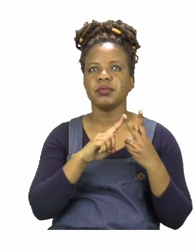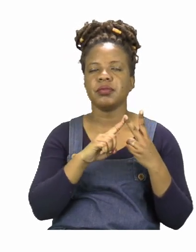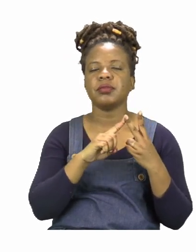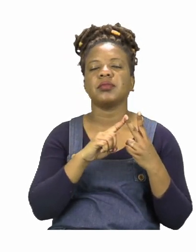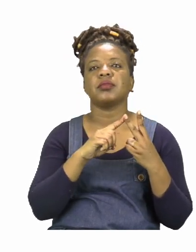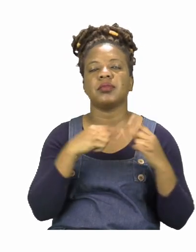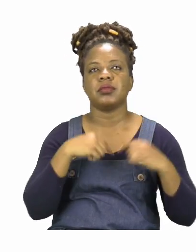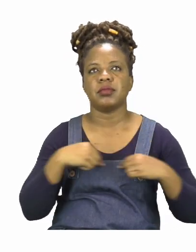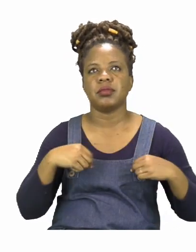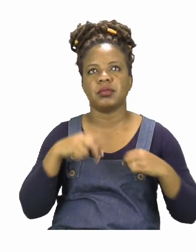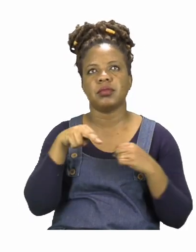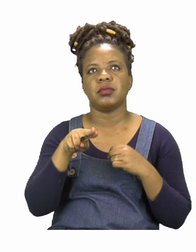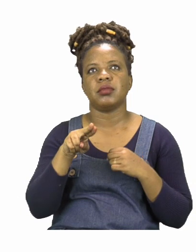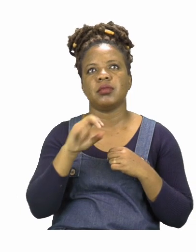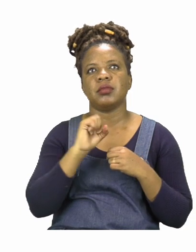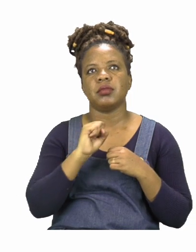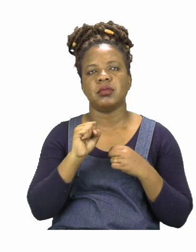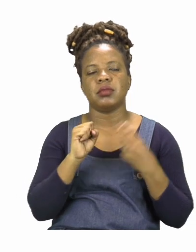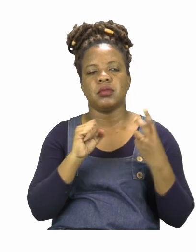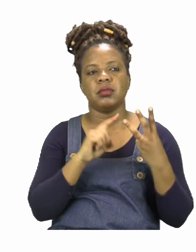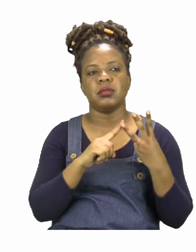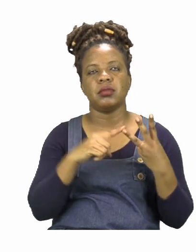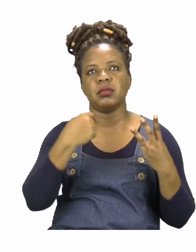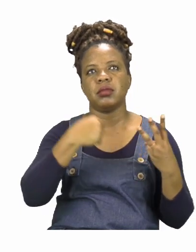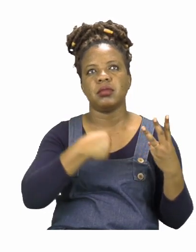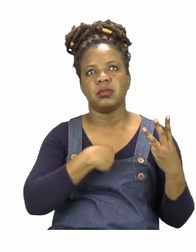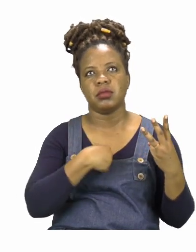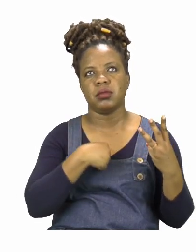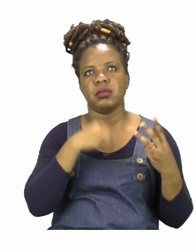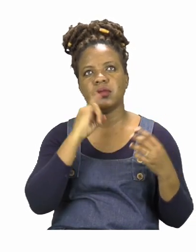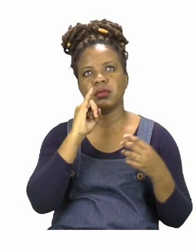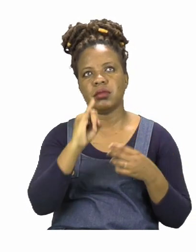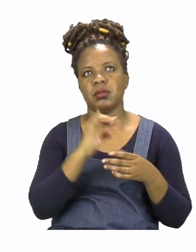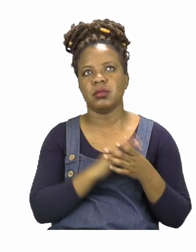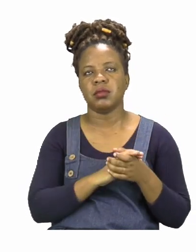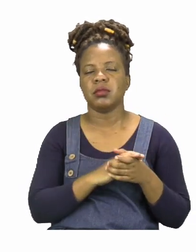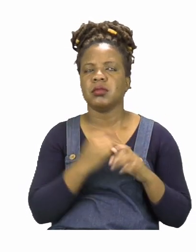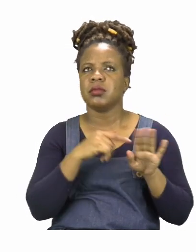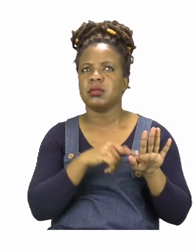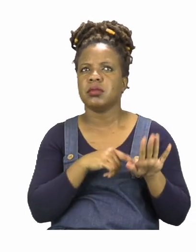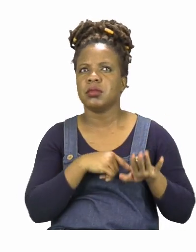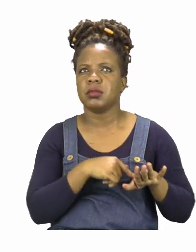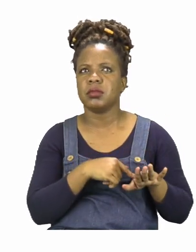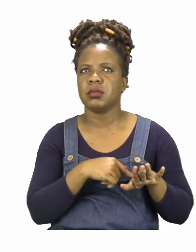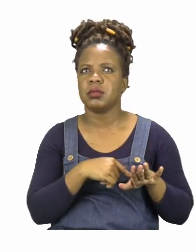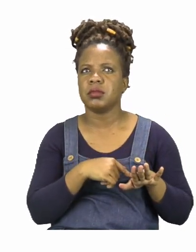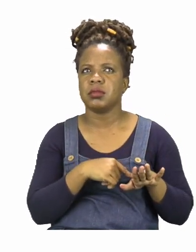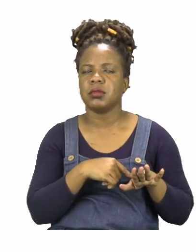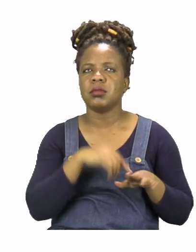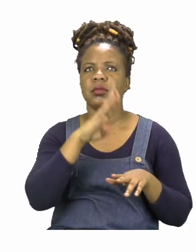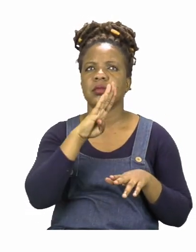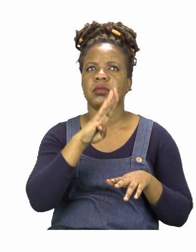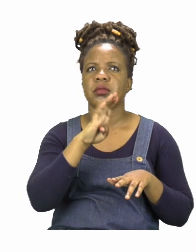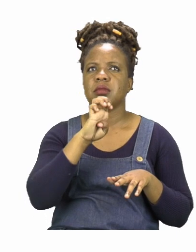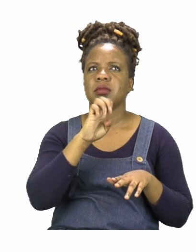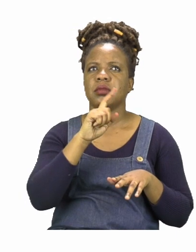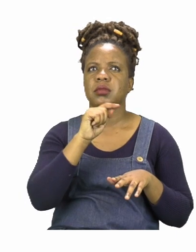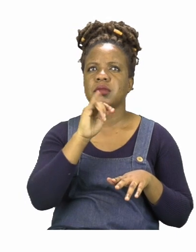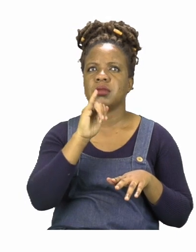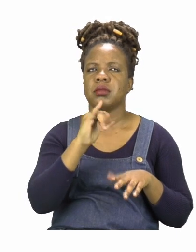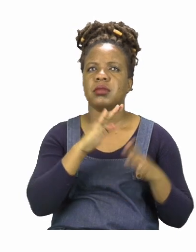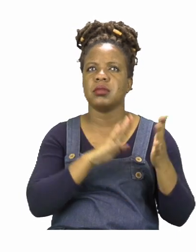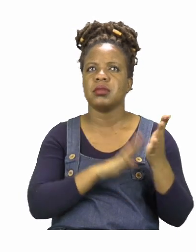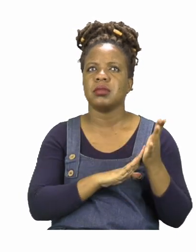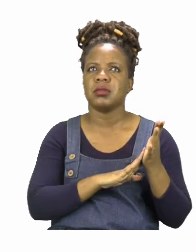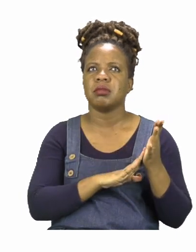the day at the Museum of Art. No, that does not sound correct. So let us use the